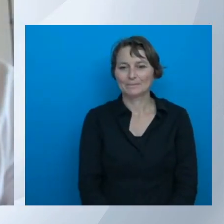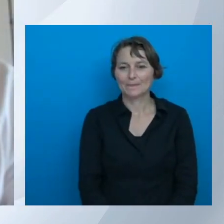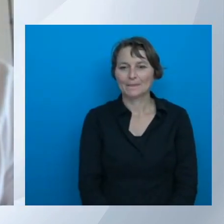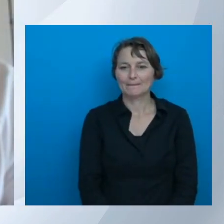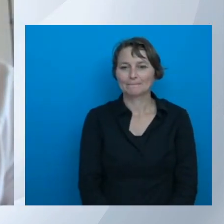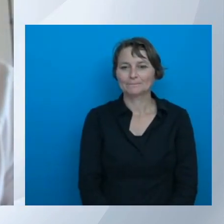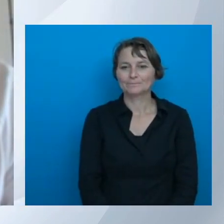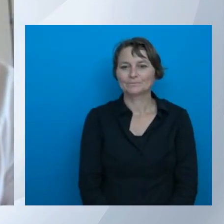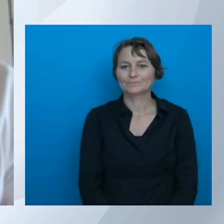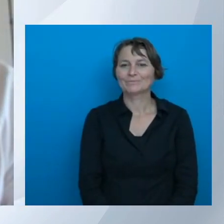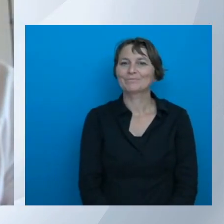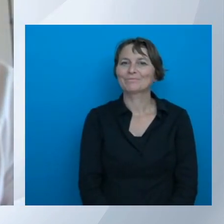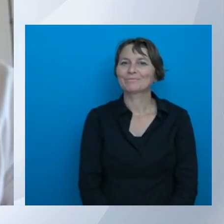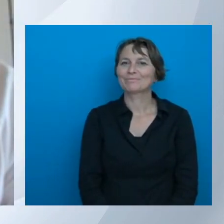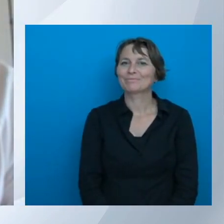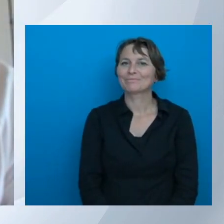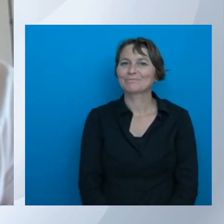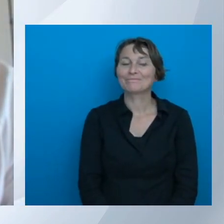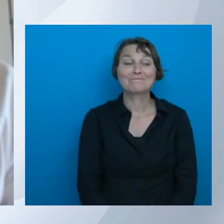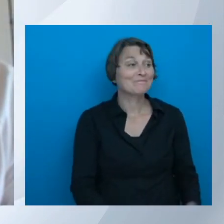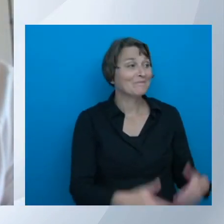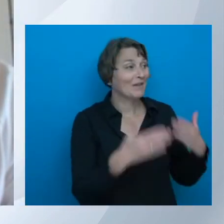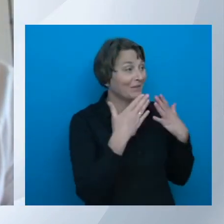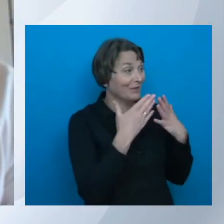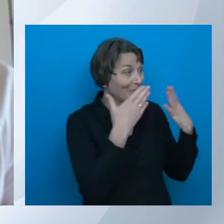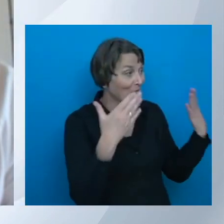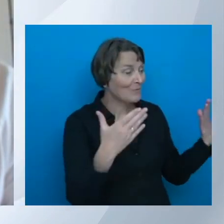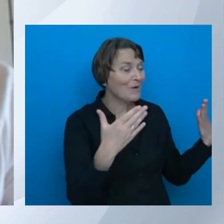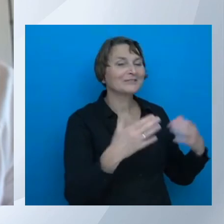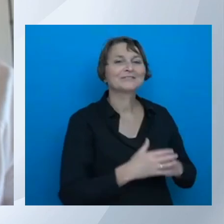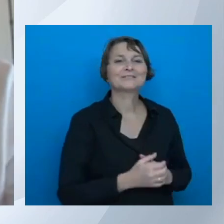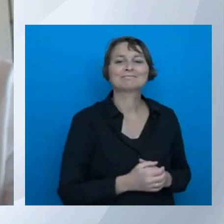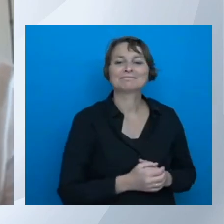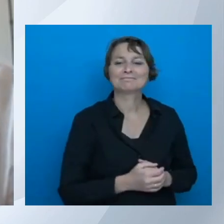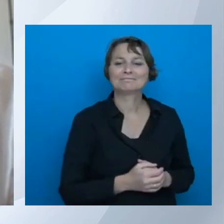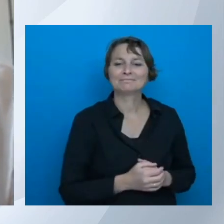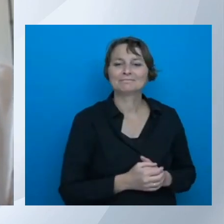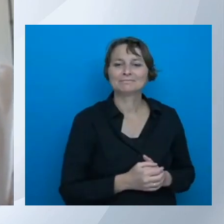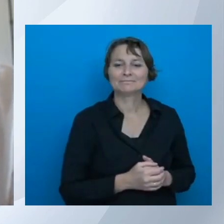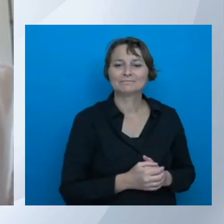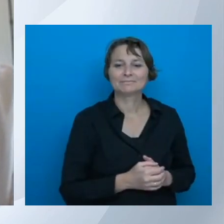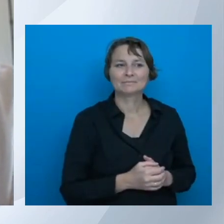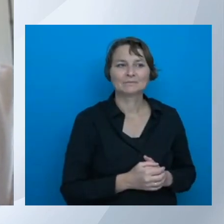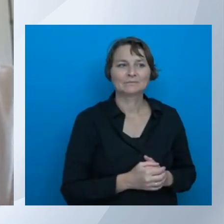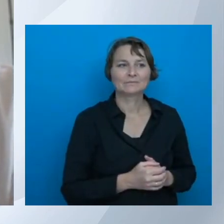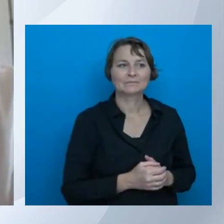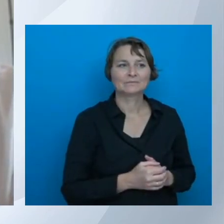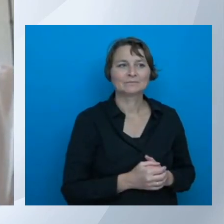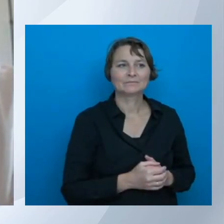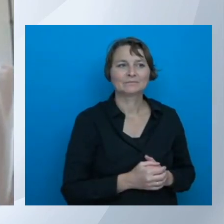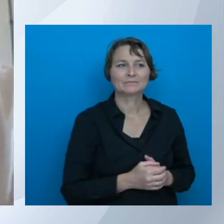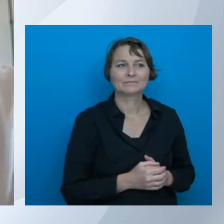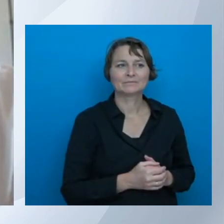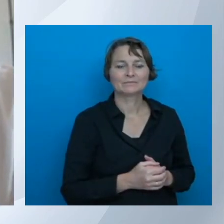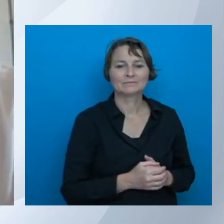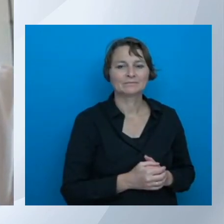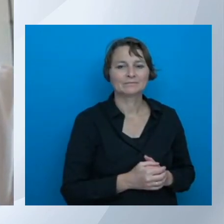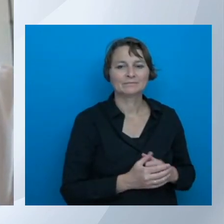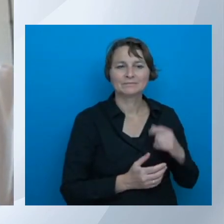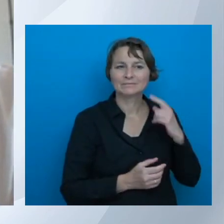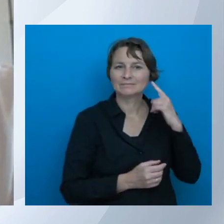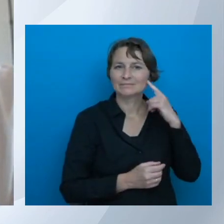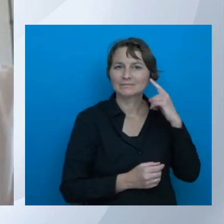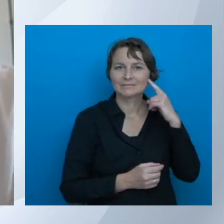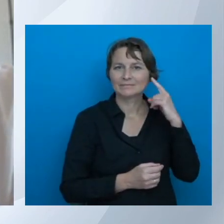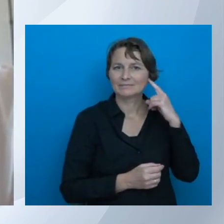Okay, thank you very much, Callum. Personally, I didn't use Azure Front Door yet, so I learned a lot from your session already.